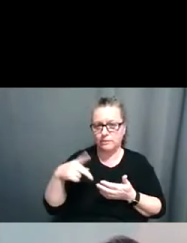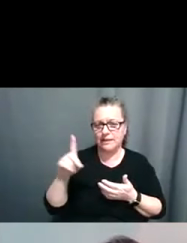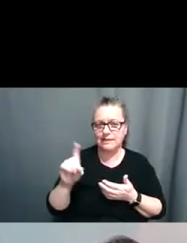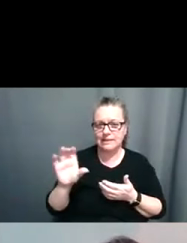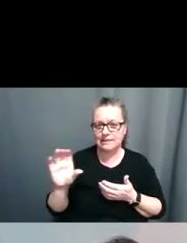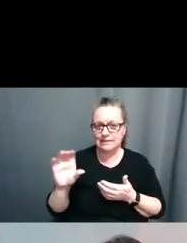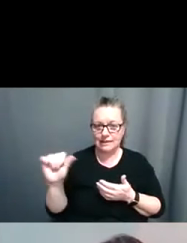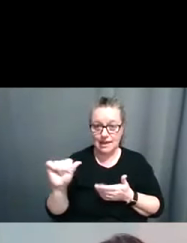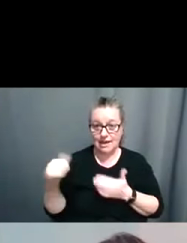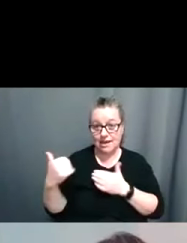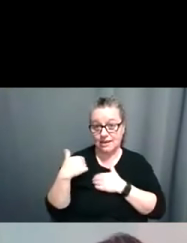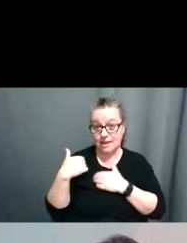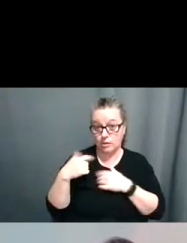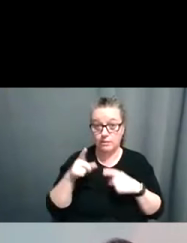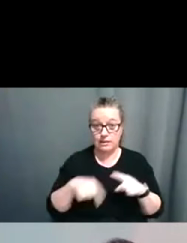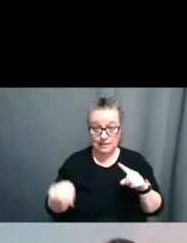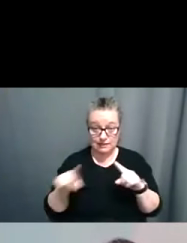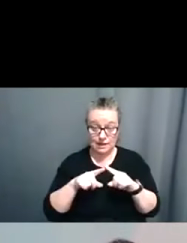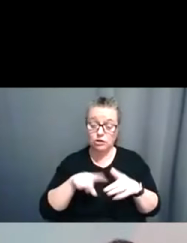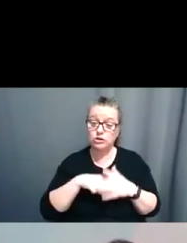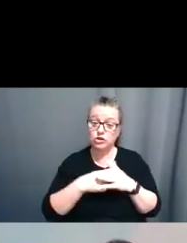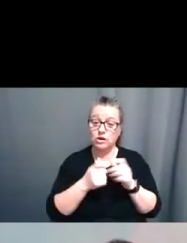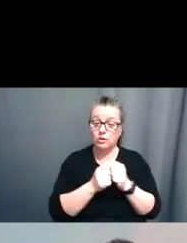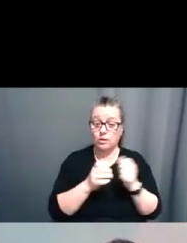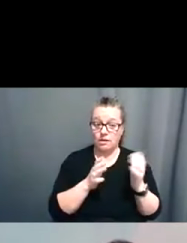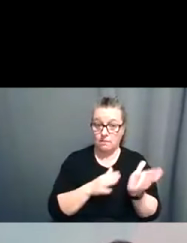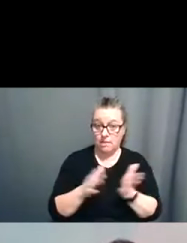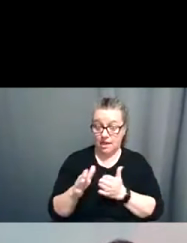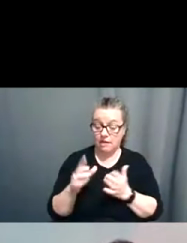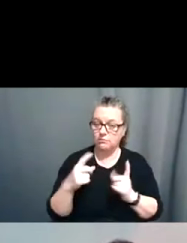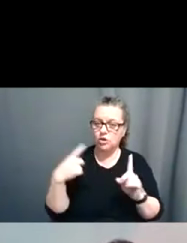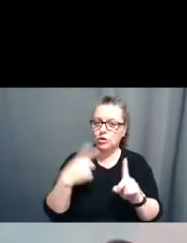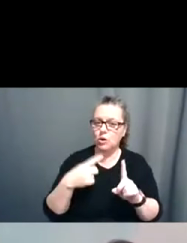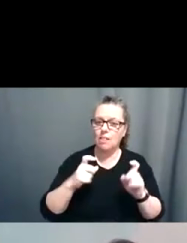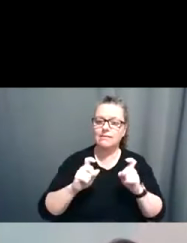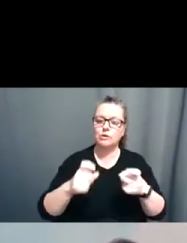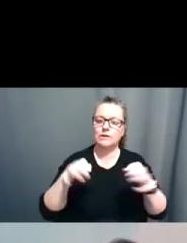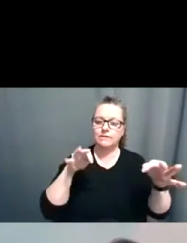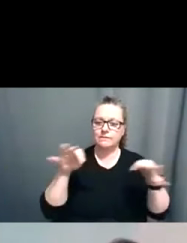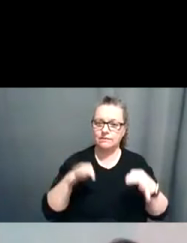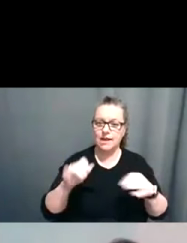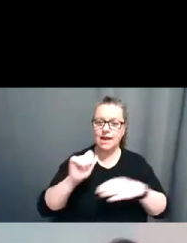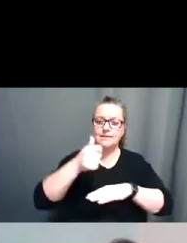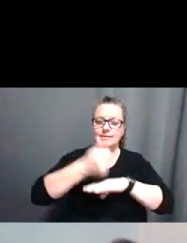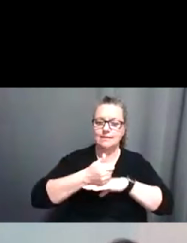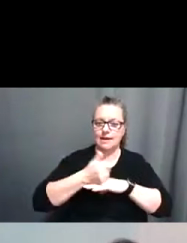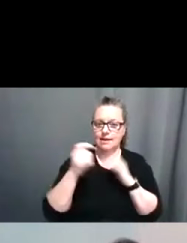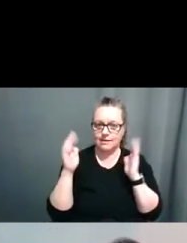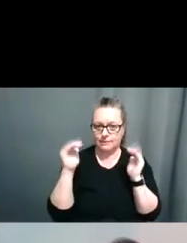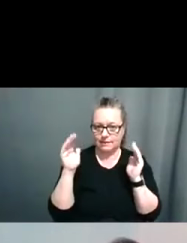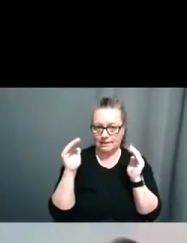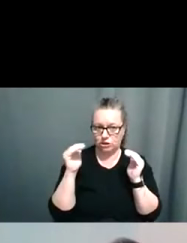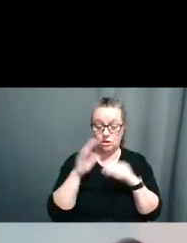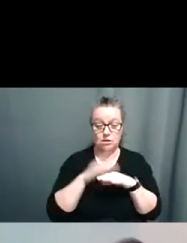accountability cycle, starting with that plan phase, where your goal is to give instructions and set expectations. On